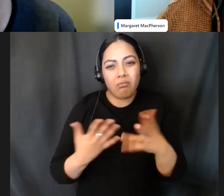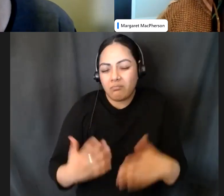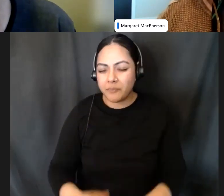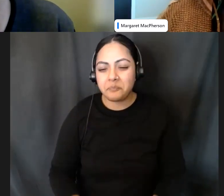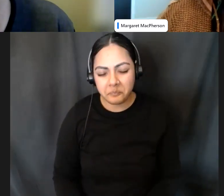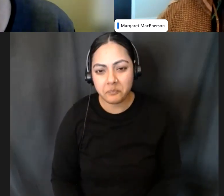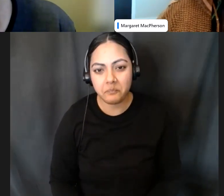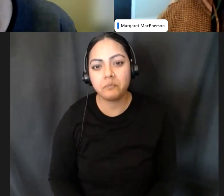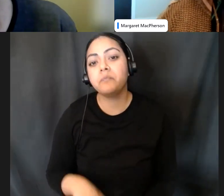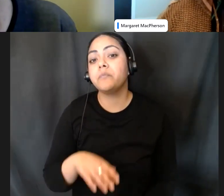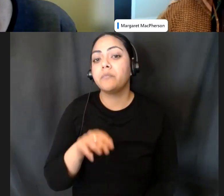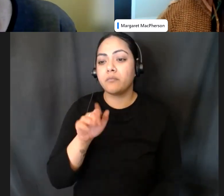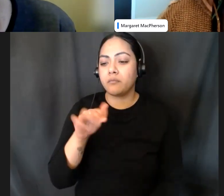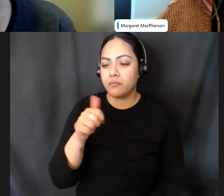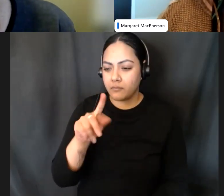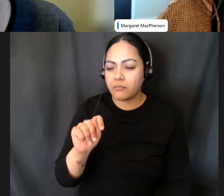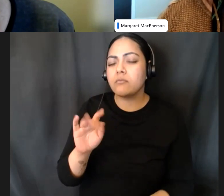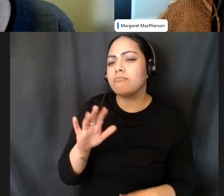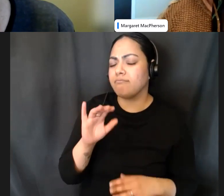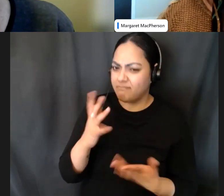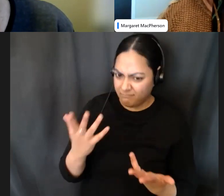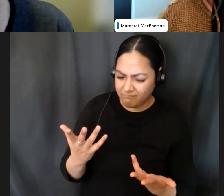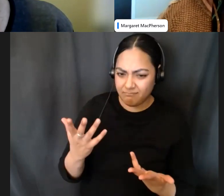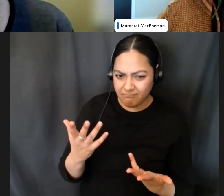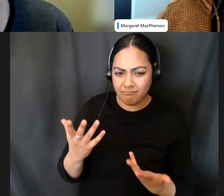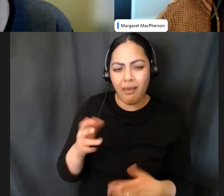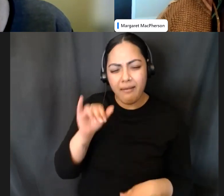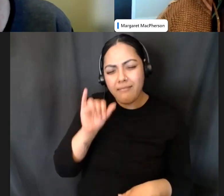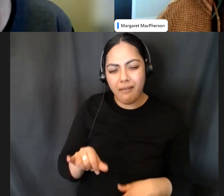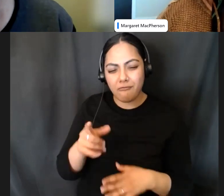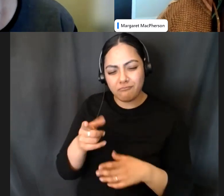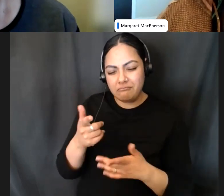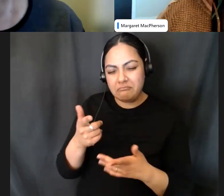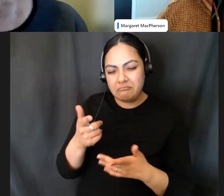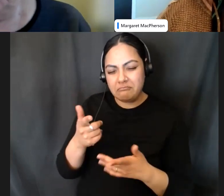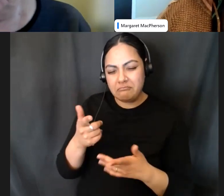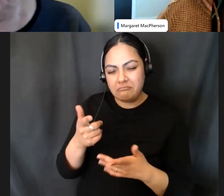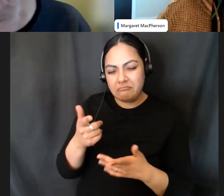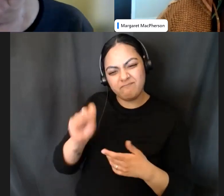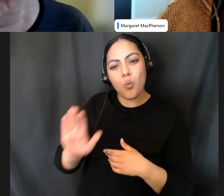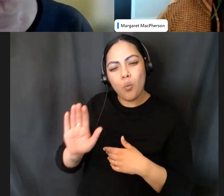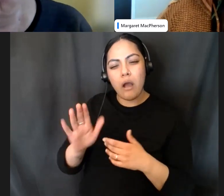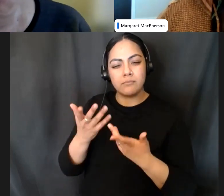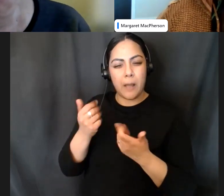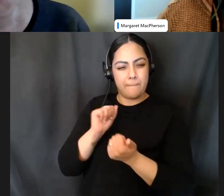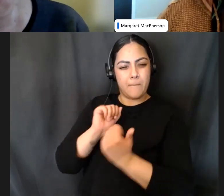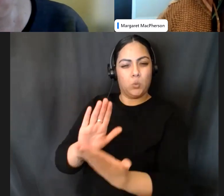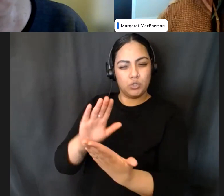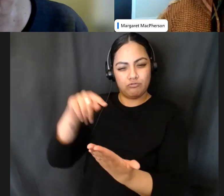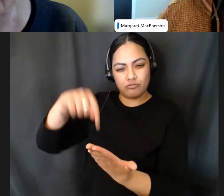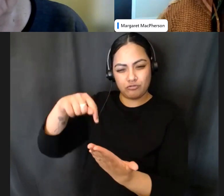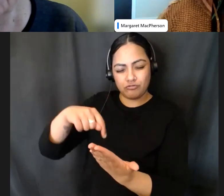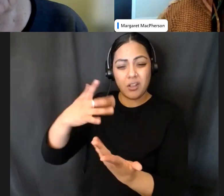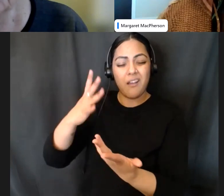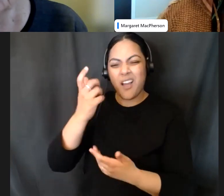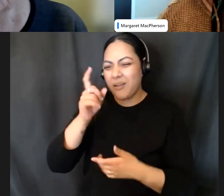think that it's a matter, it is a way that you approach it and understanding that our strength is in